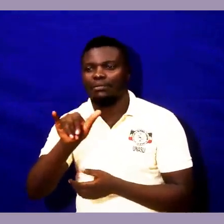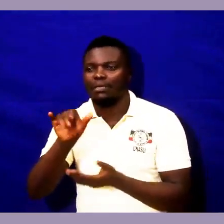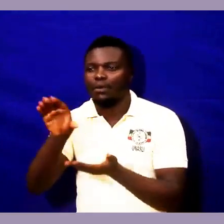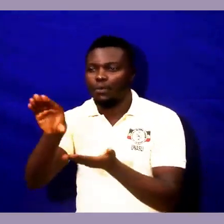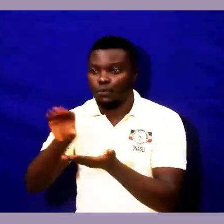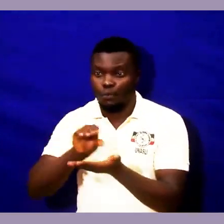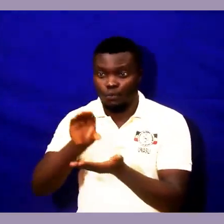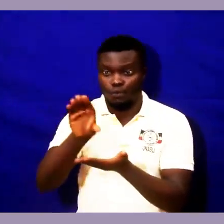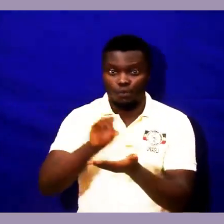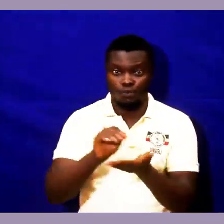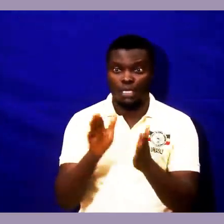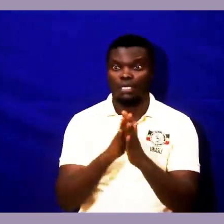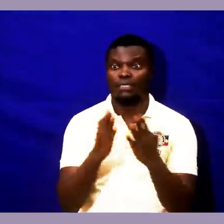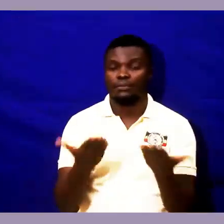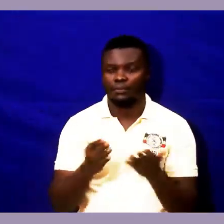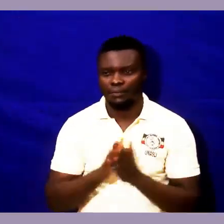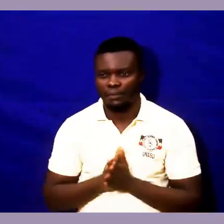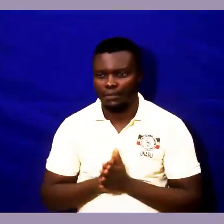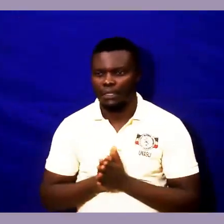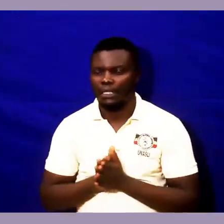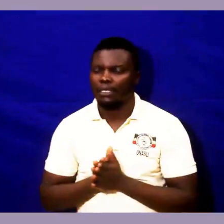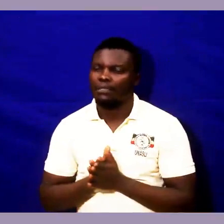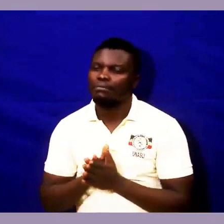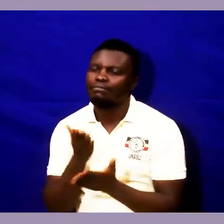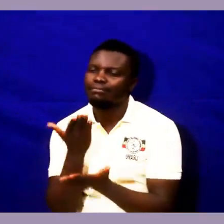collect the books.